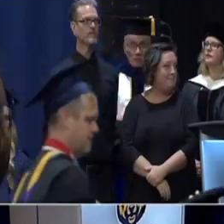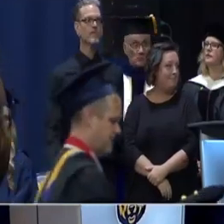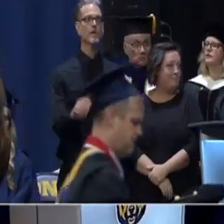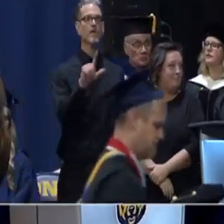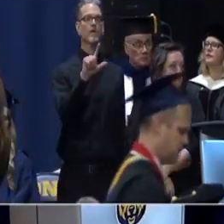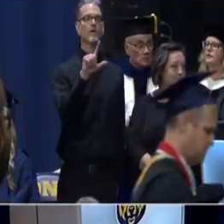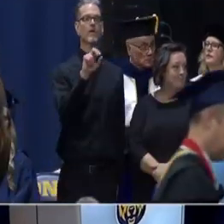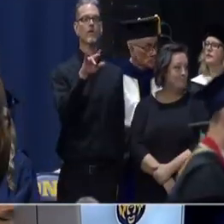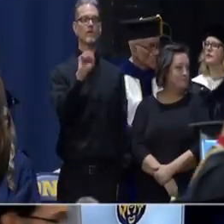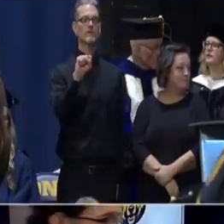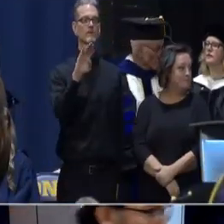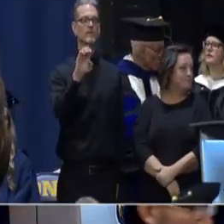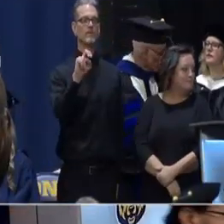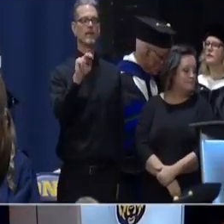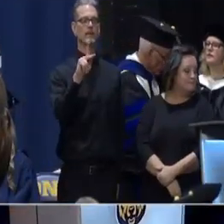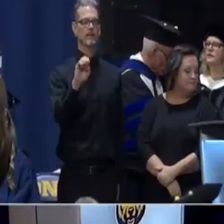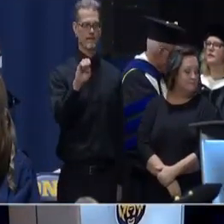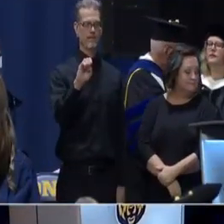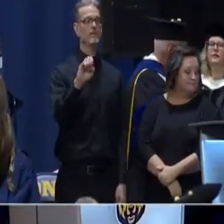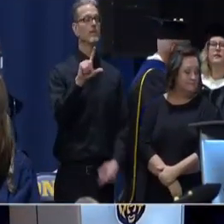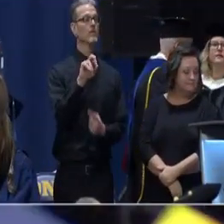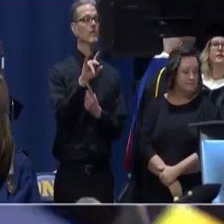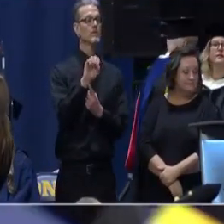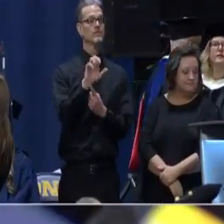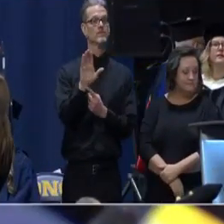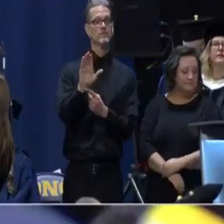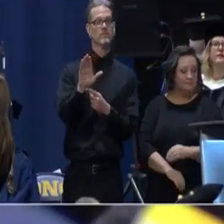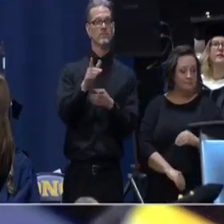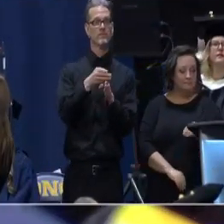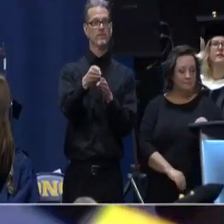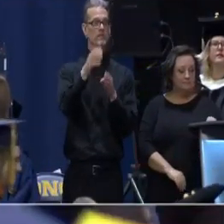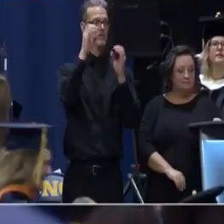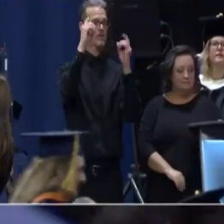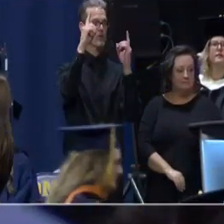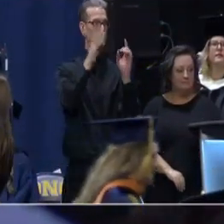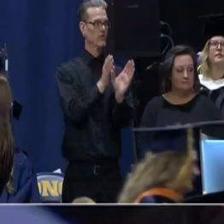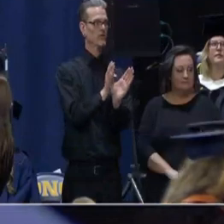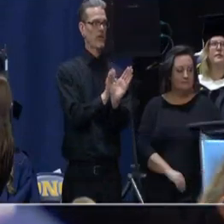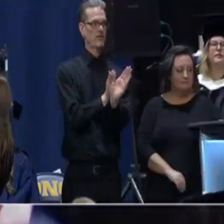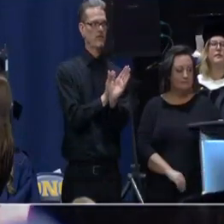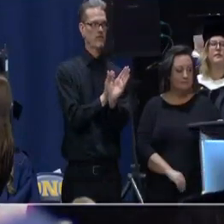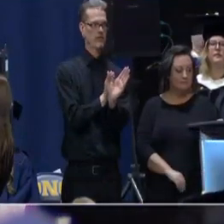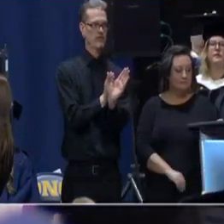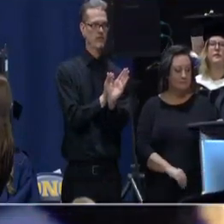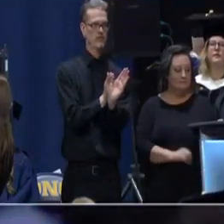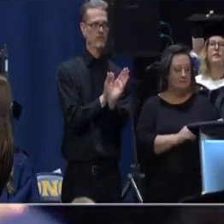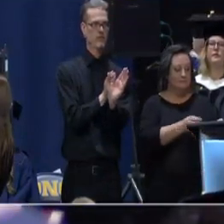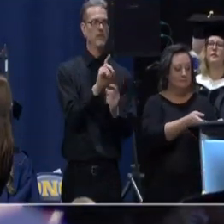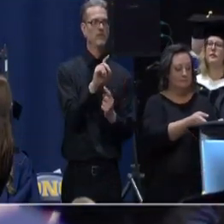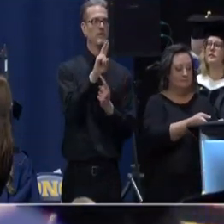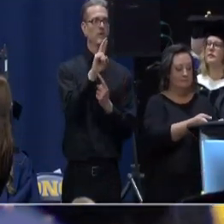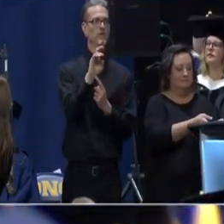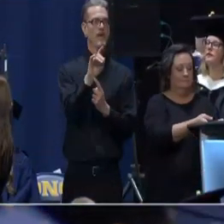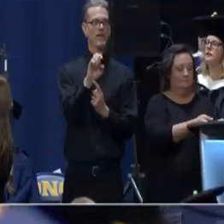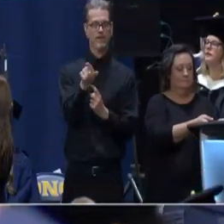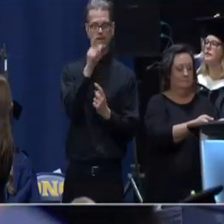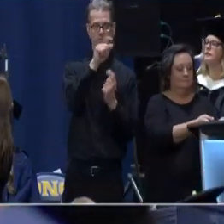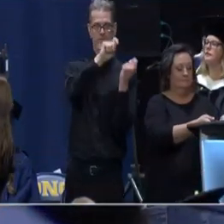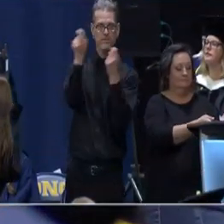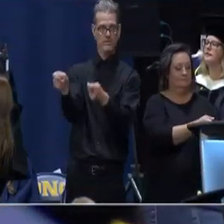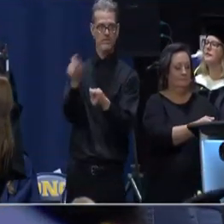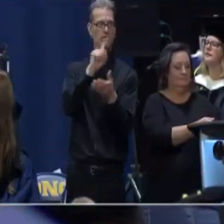Louise Benke. Louise Benke's major is Educational Psychology. Dr. Benke is being hooded by